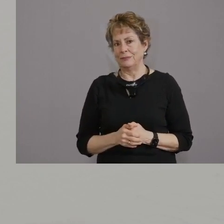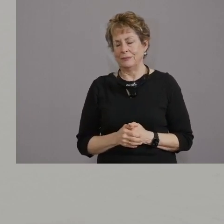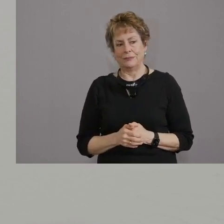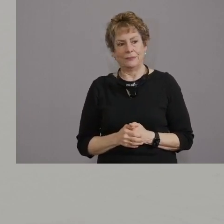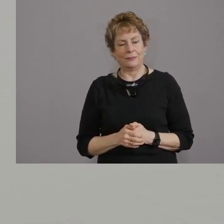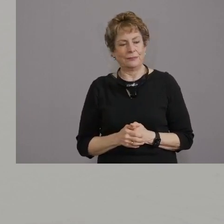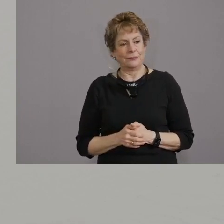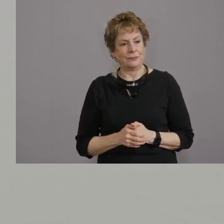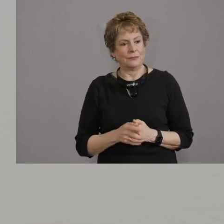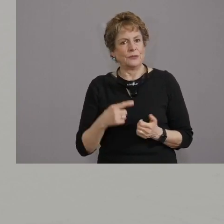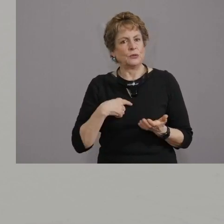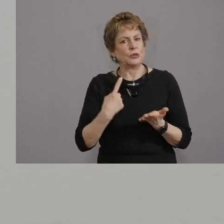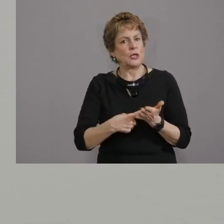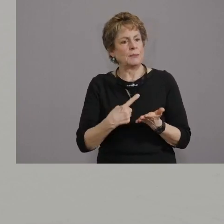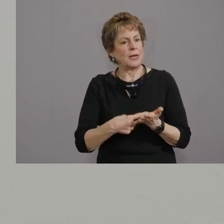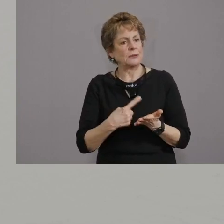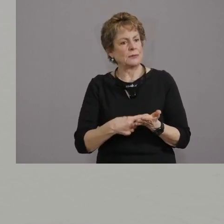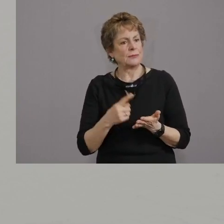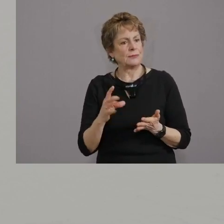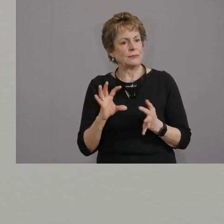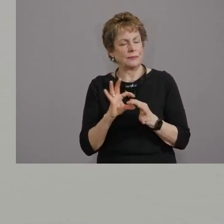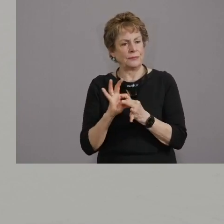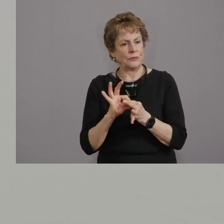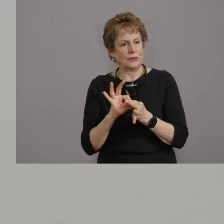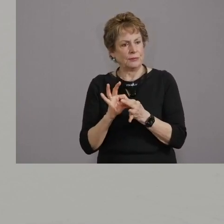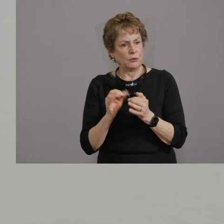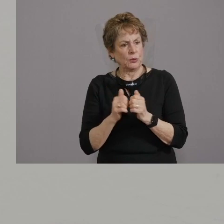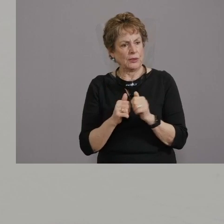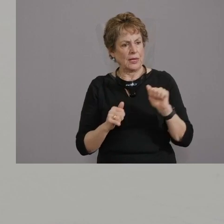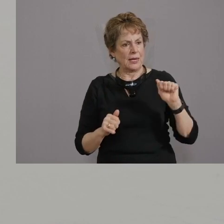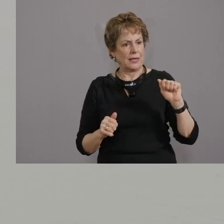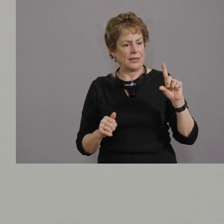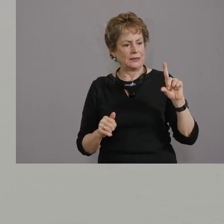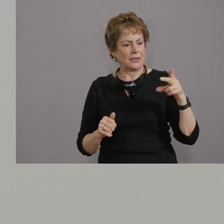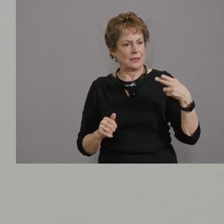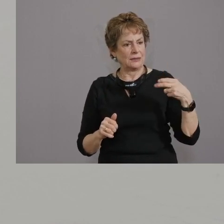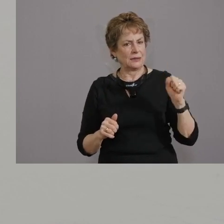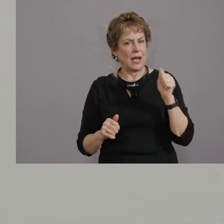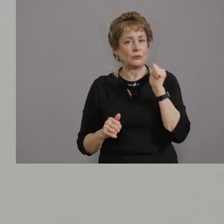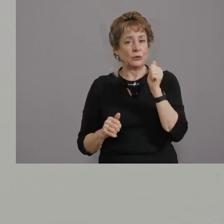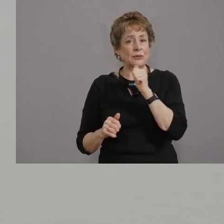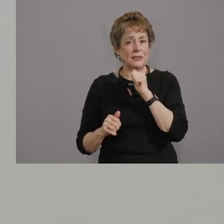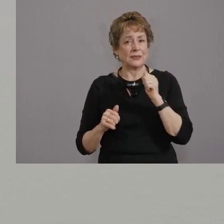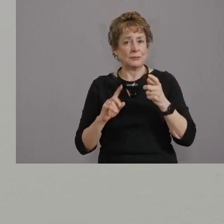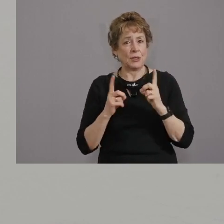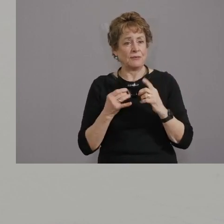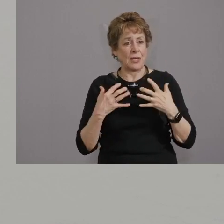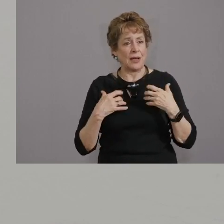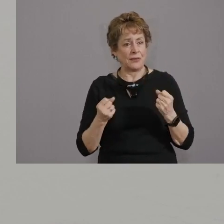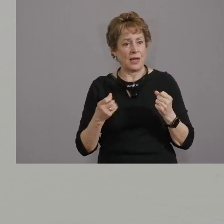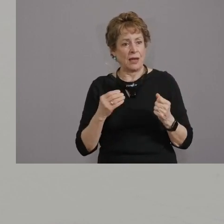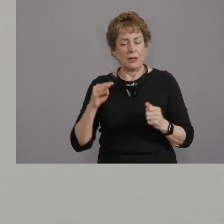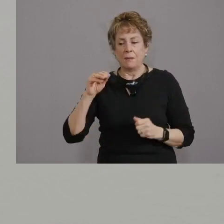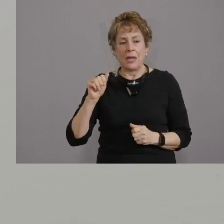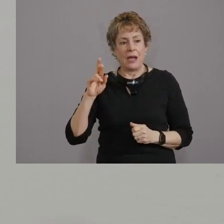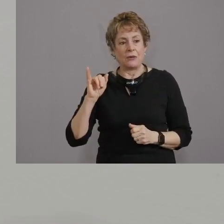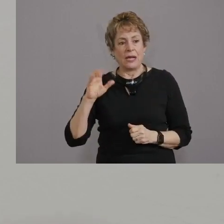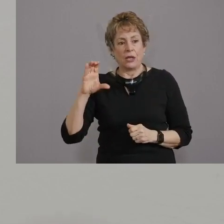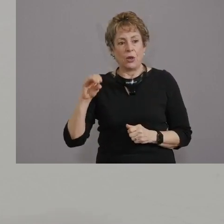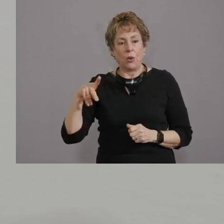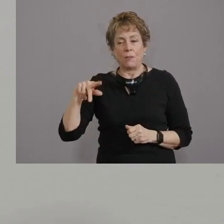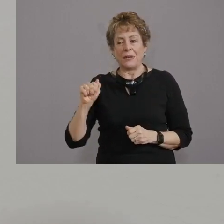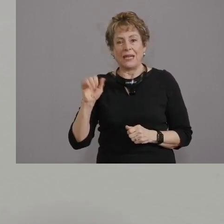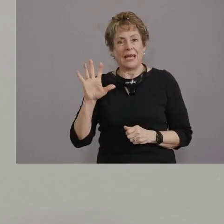County yesterday, Dr. Sonnenstein said that they will not be